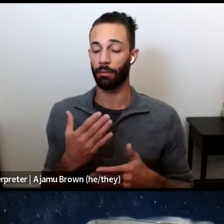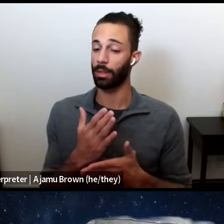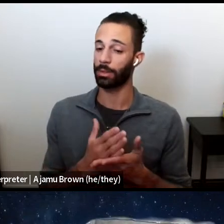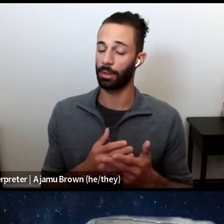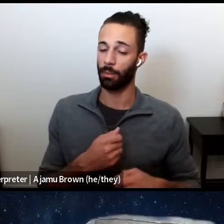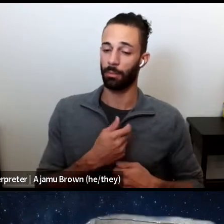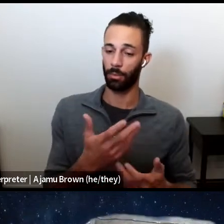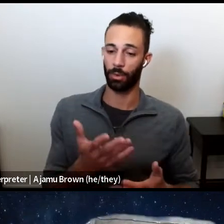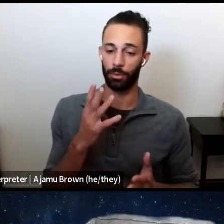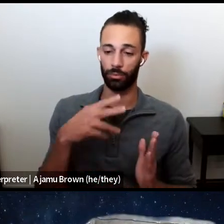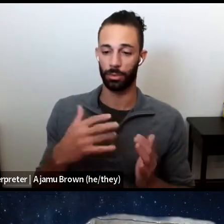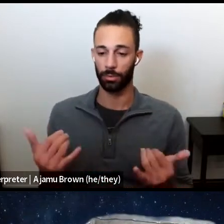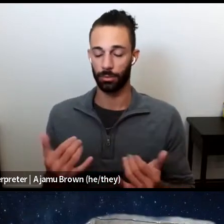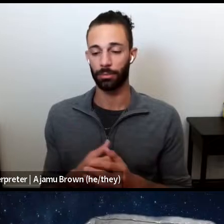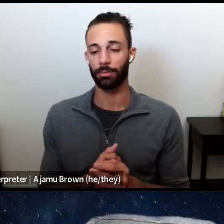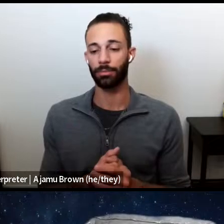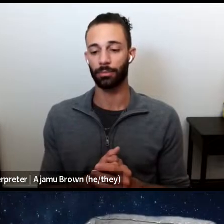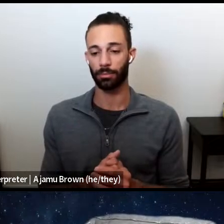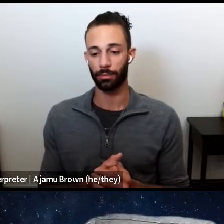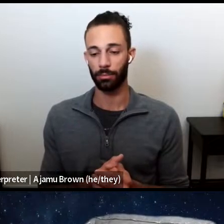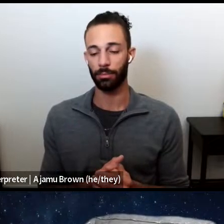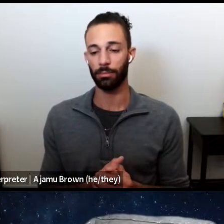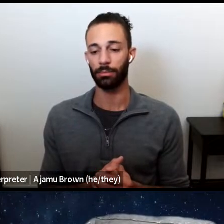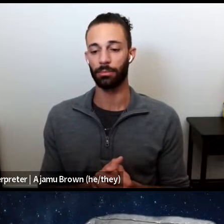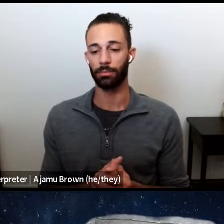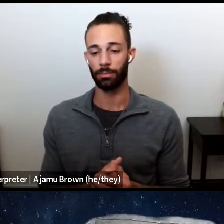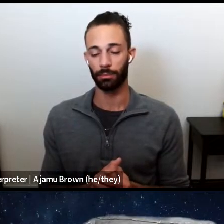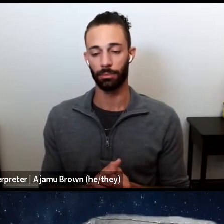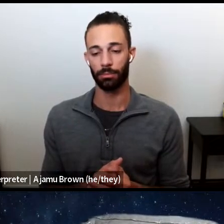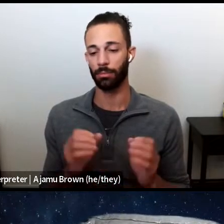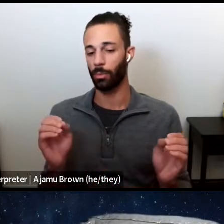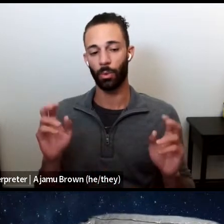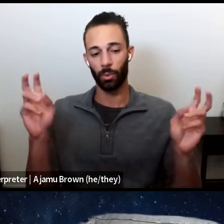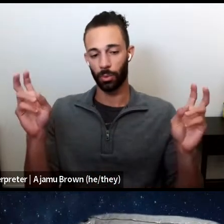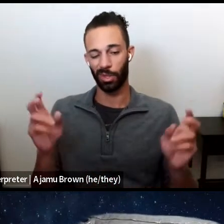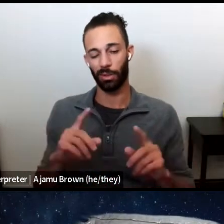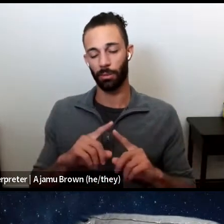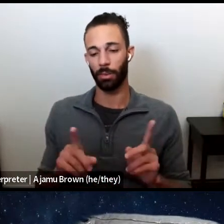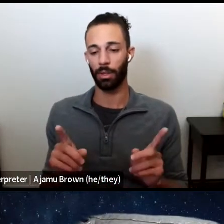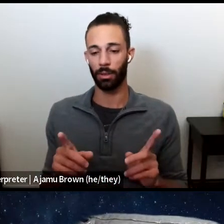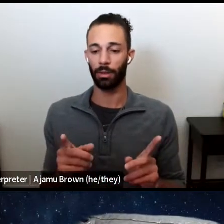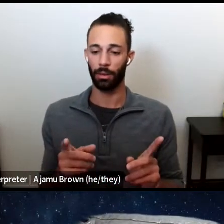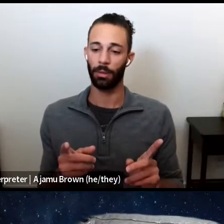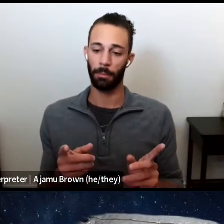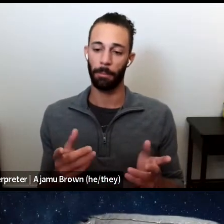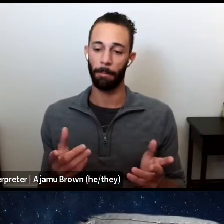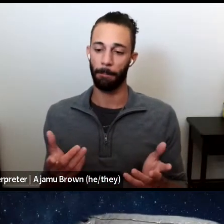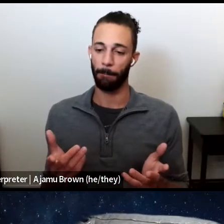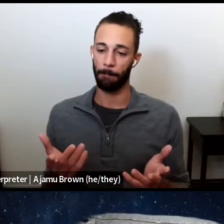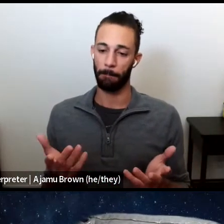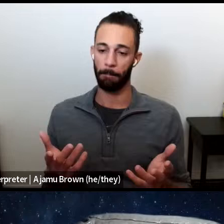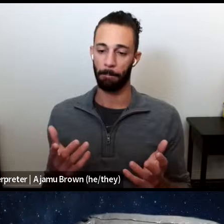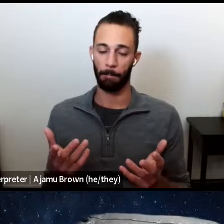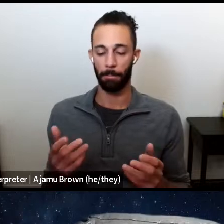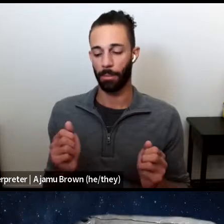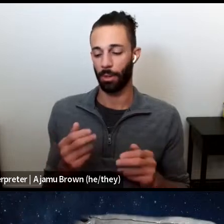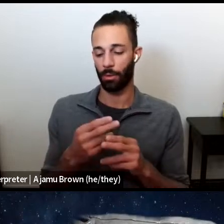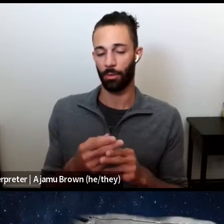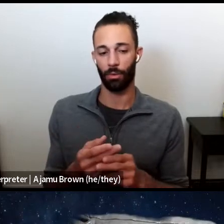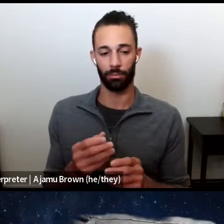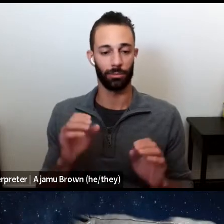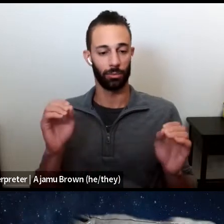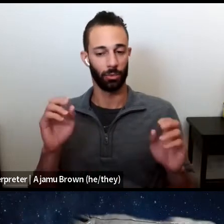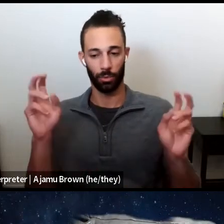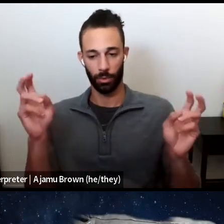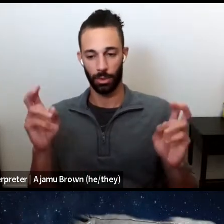today. Um it doesn't have a title, but I guess you could call it technically untitled